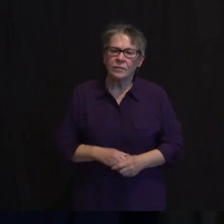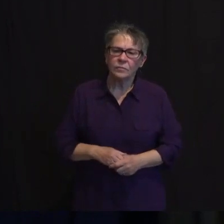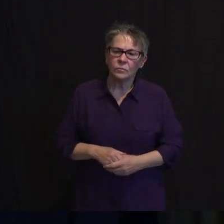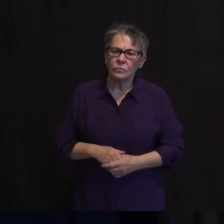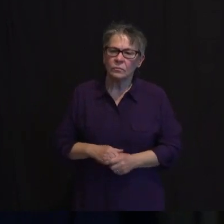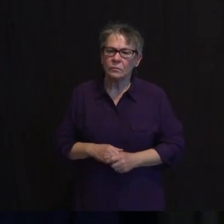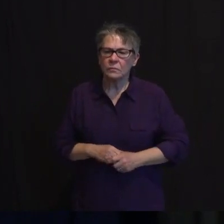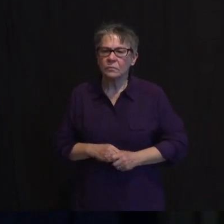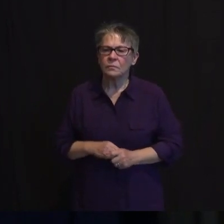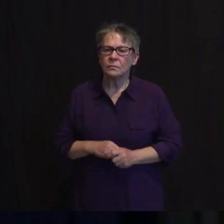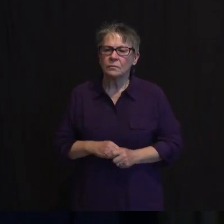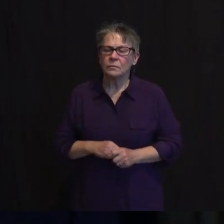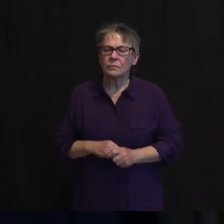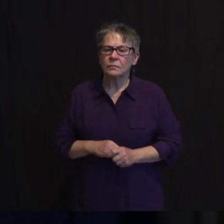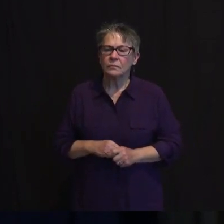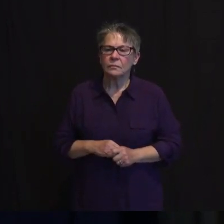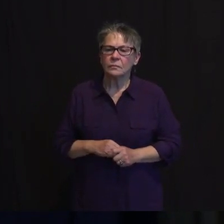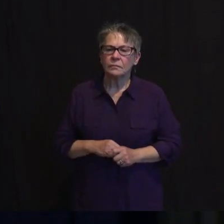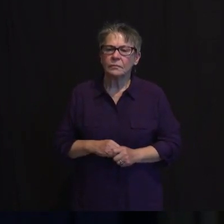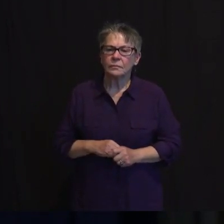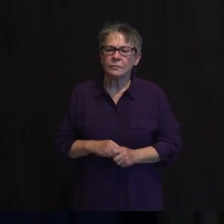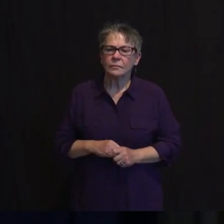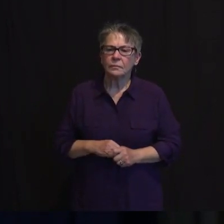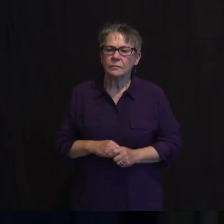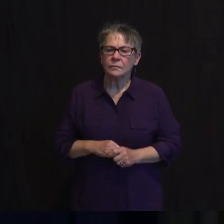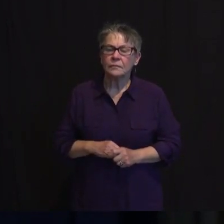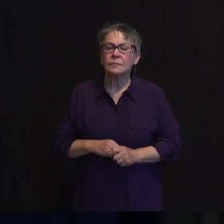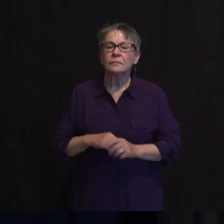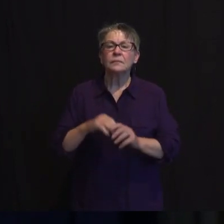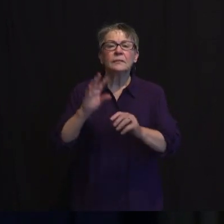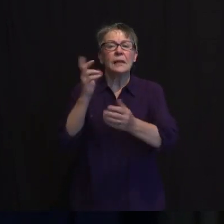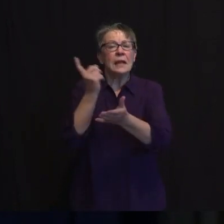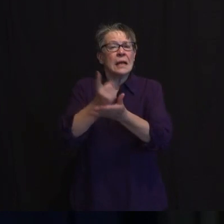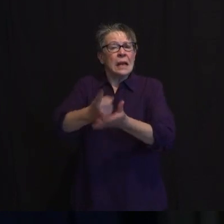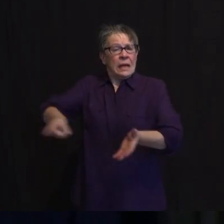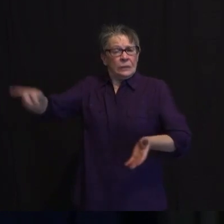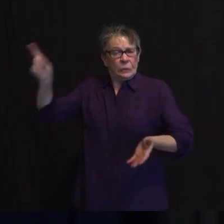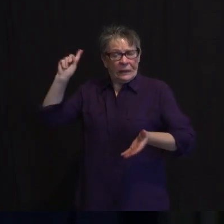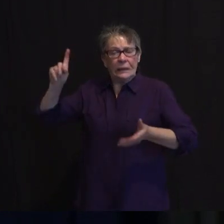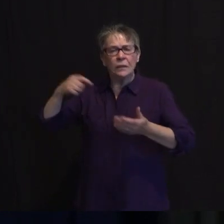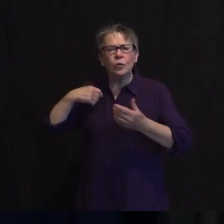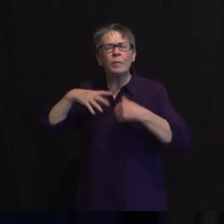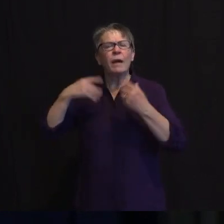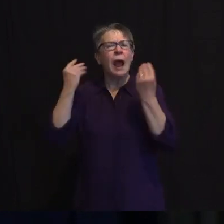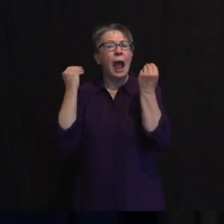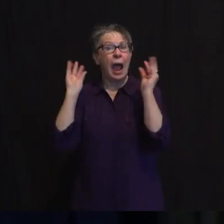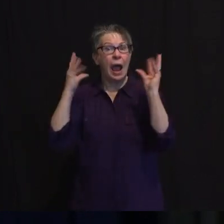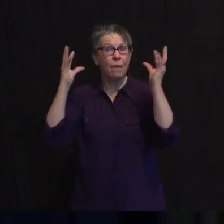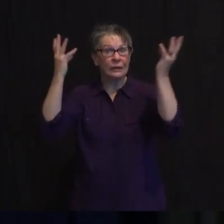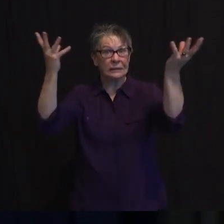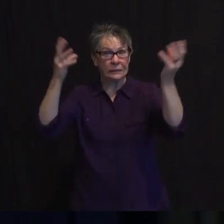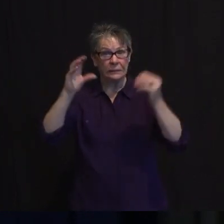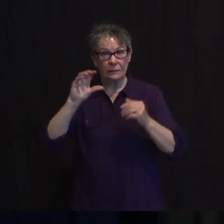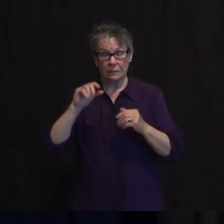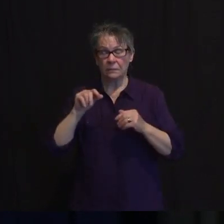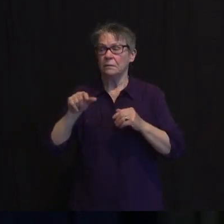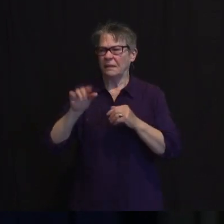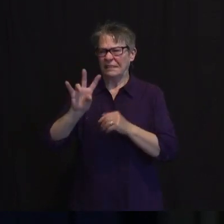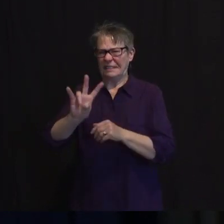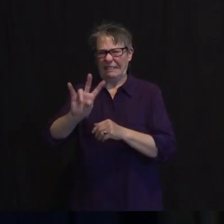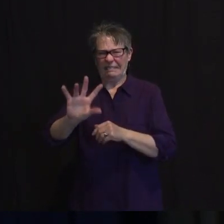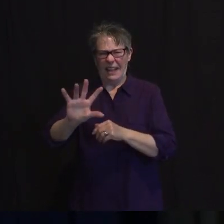that we received from the National Ambulance contract through FEMA. They, to date, have taken nearly